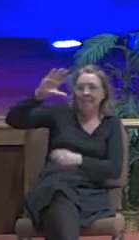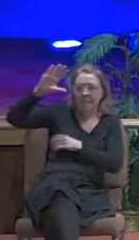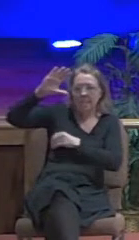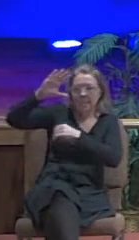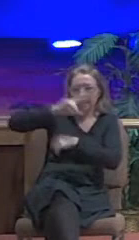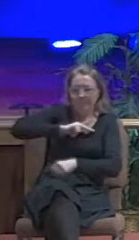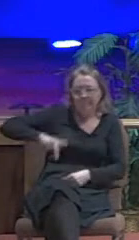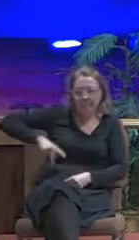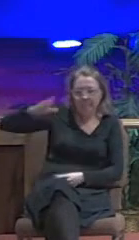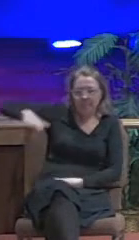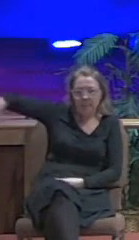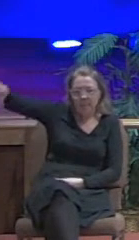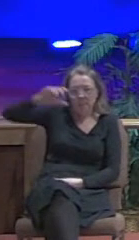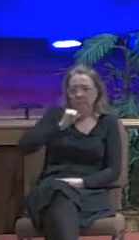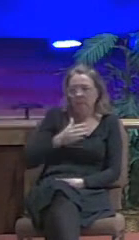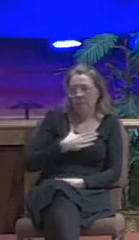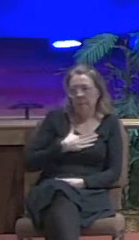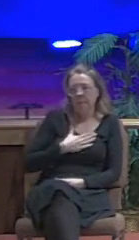Moving on.